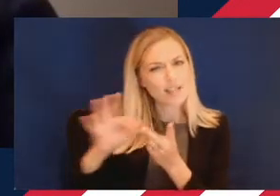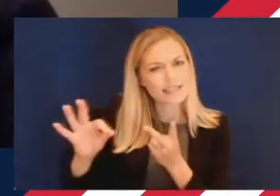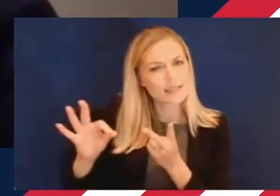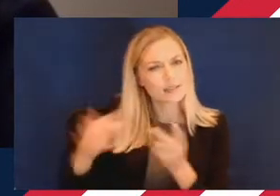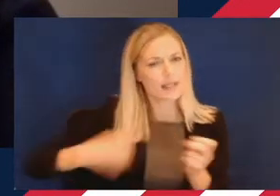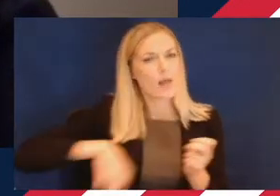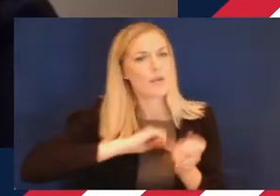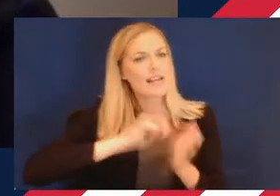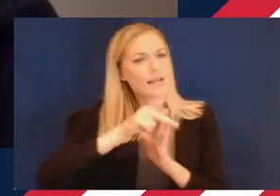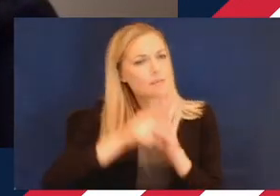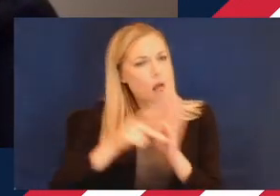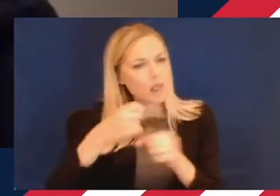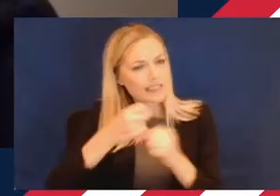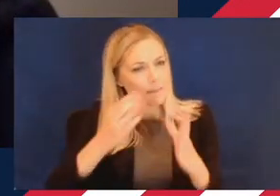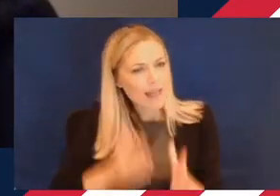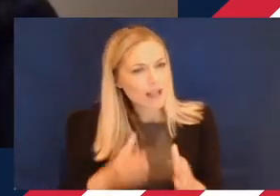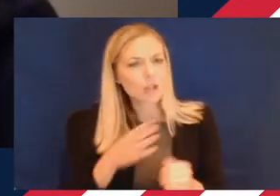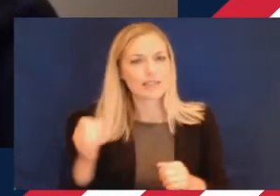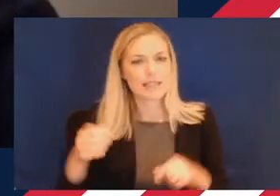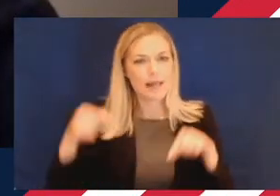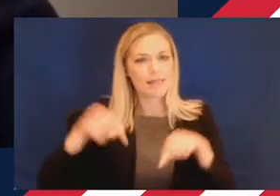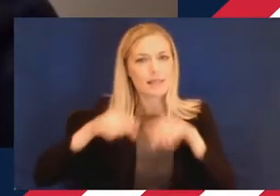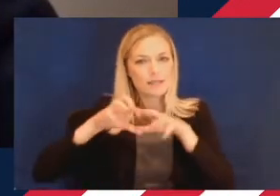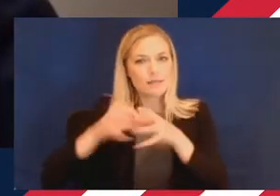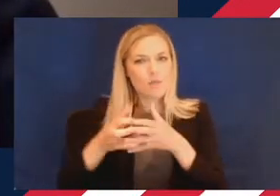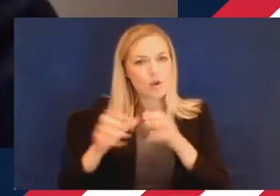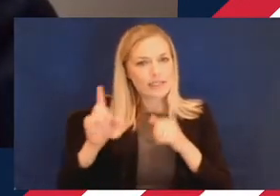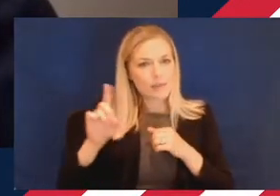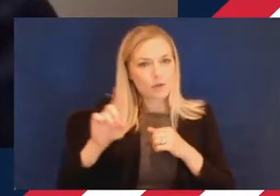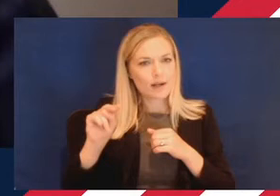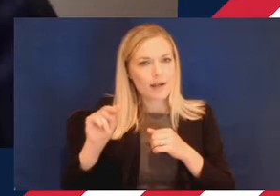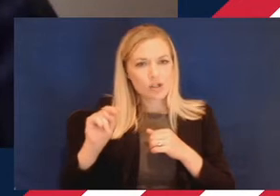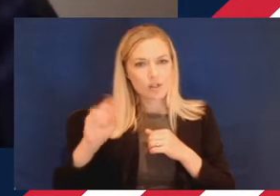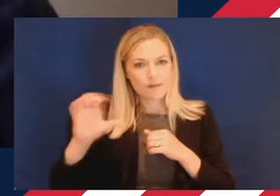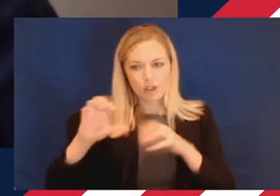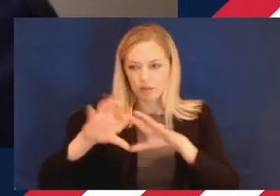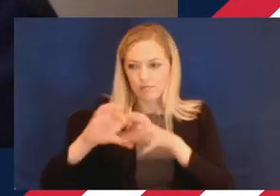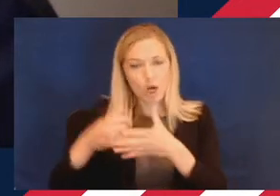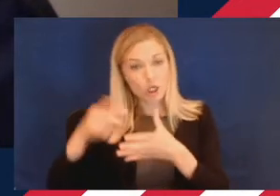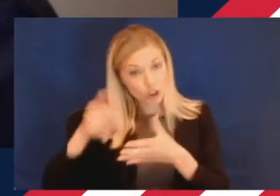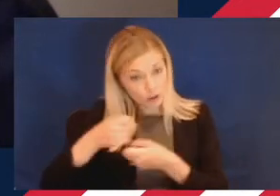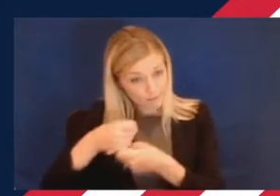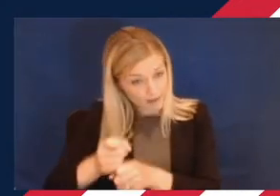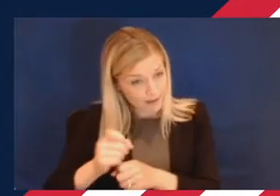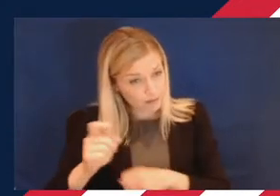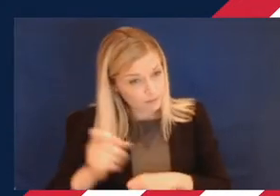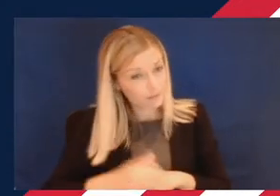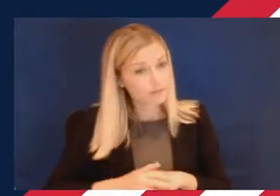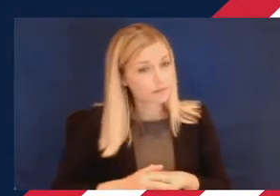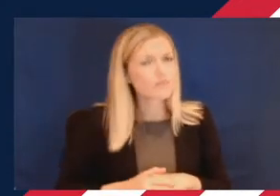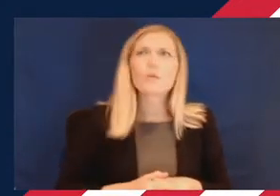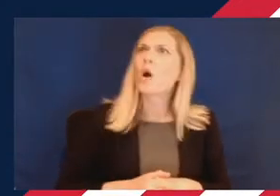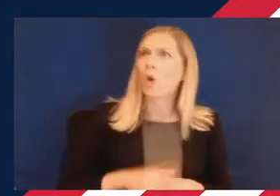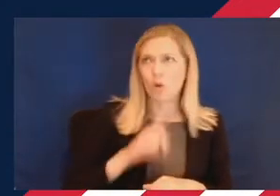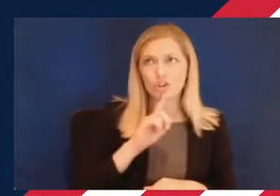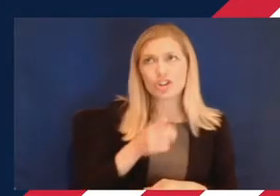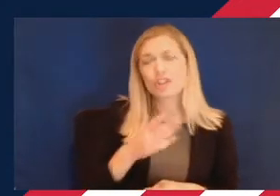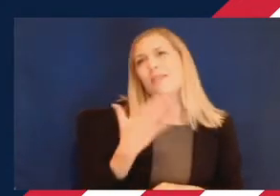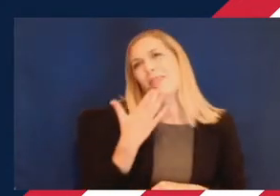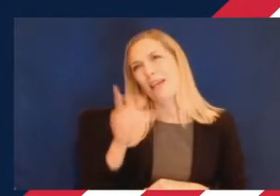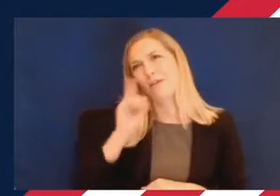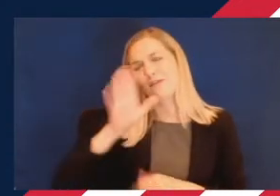and as a party should be making? Sure. Thank you, Dr. Gottney, for the praise and for that